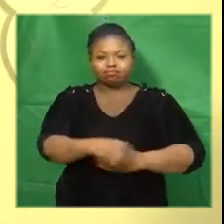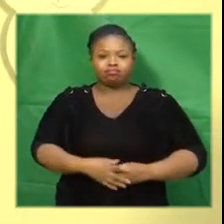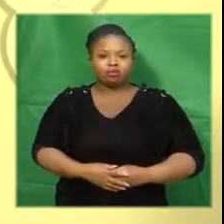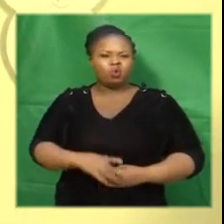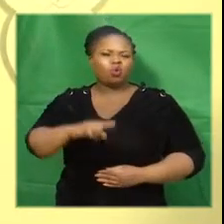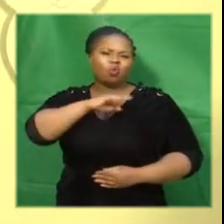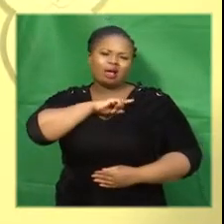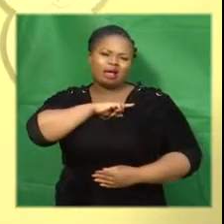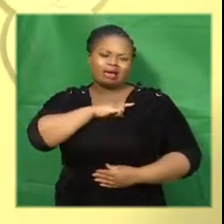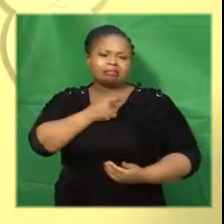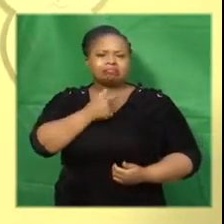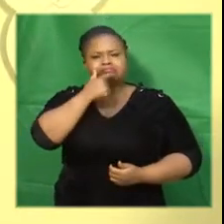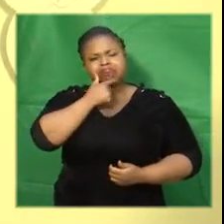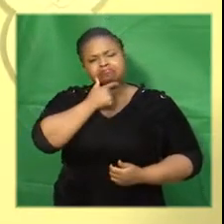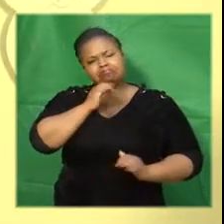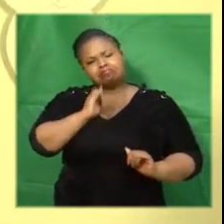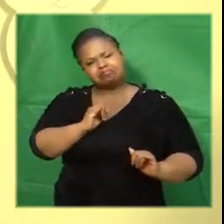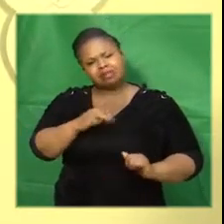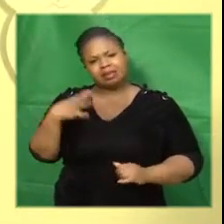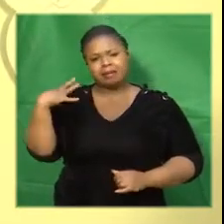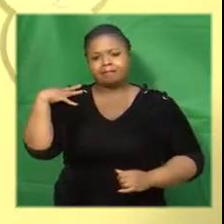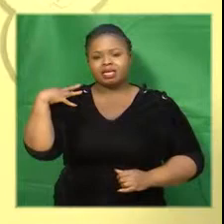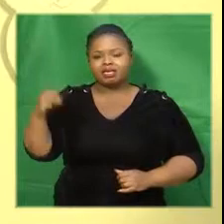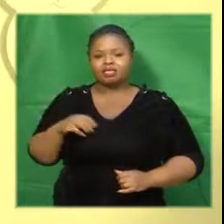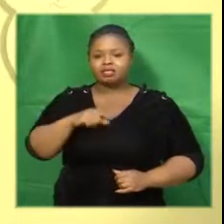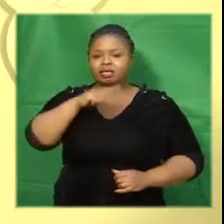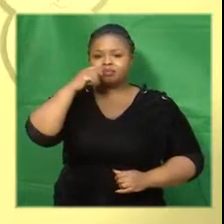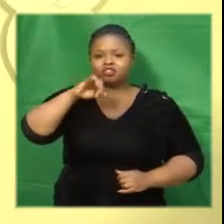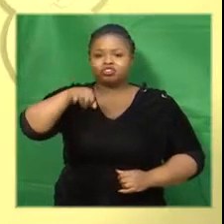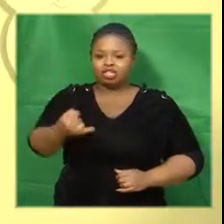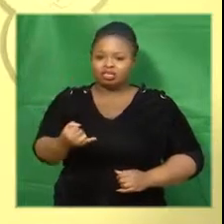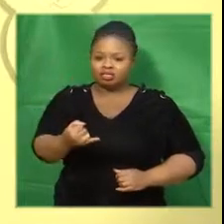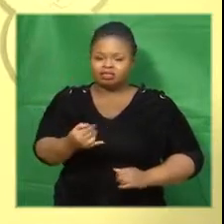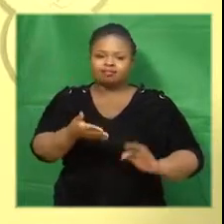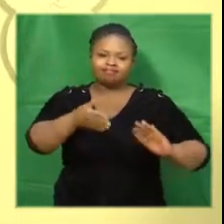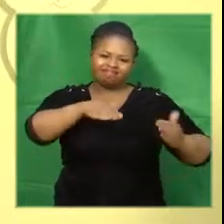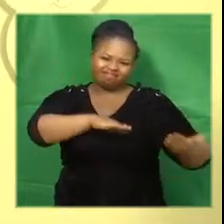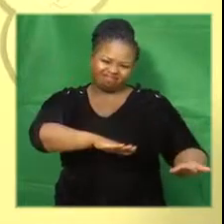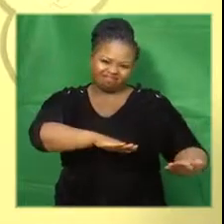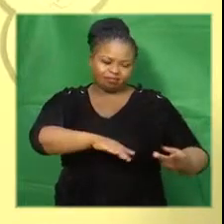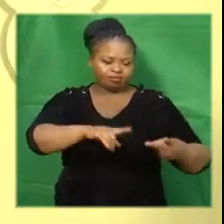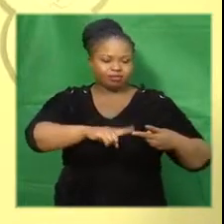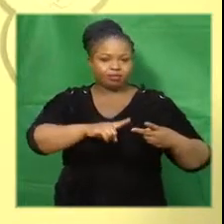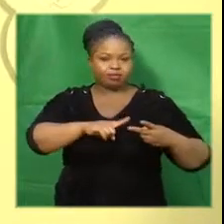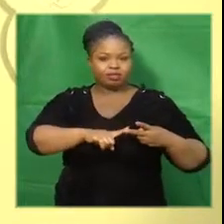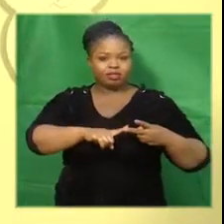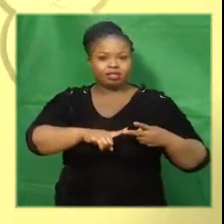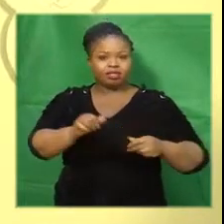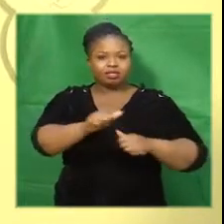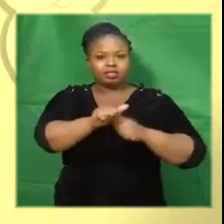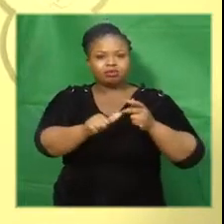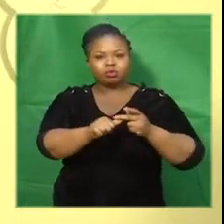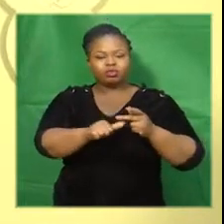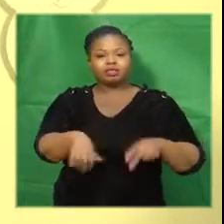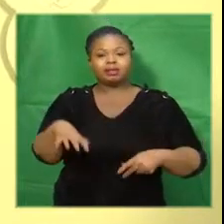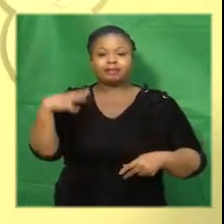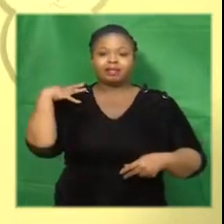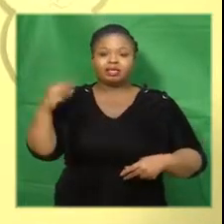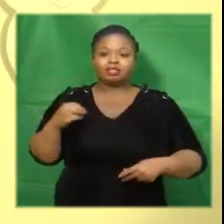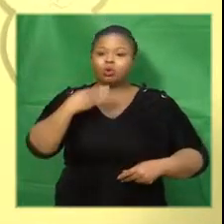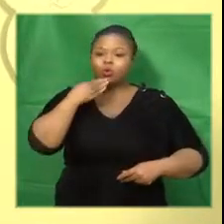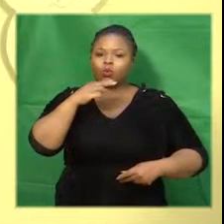the tragic passing of Minister Jackson Mthembu and Deputy Minister Velile